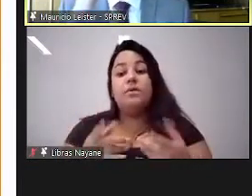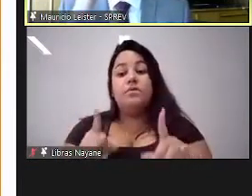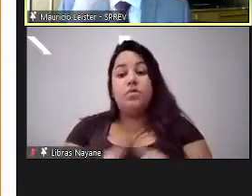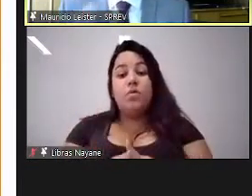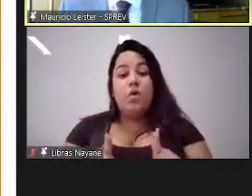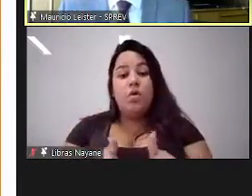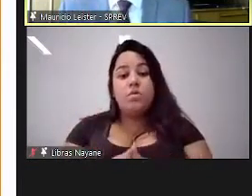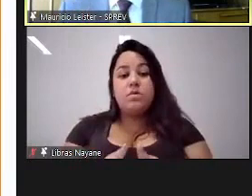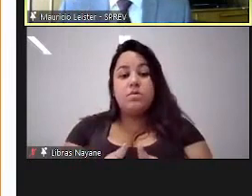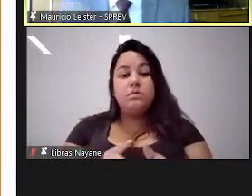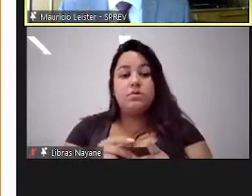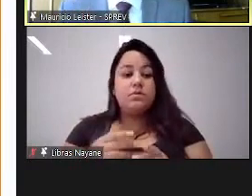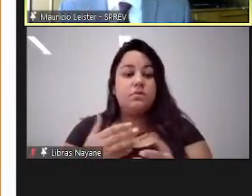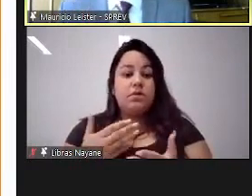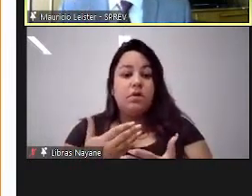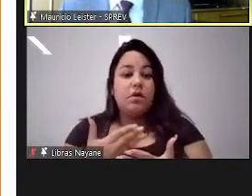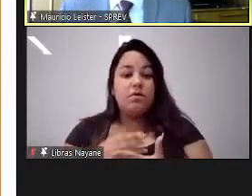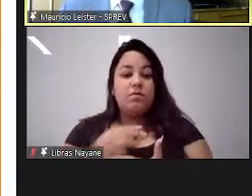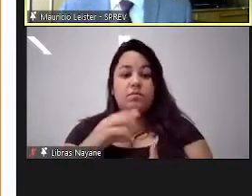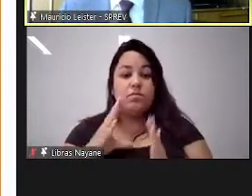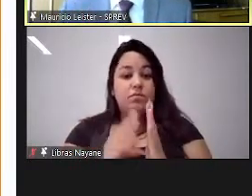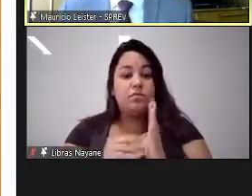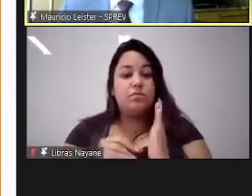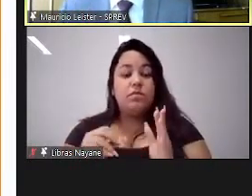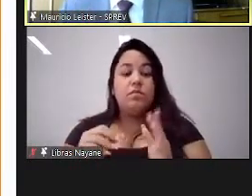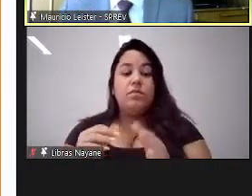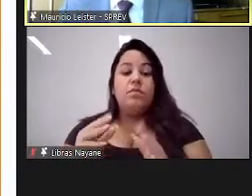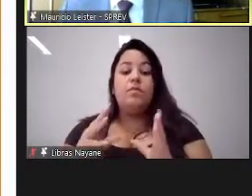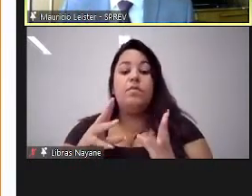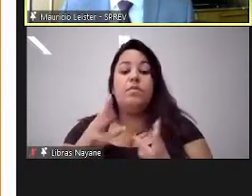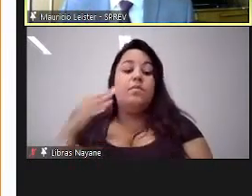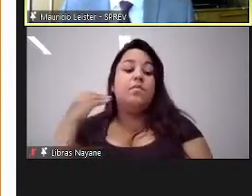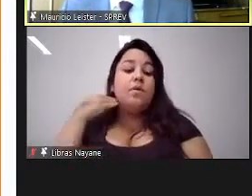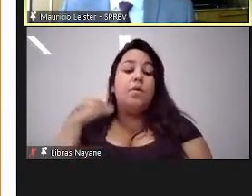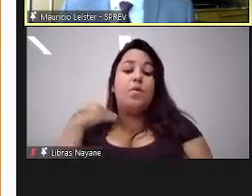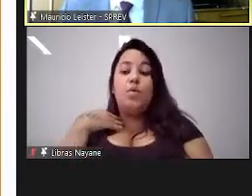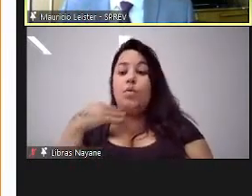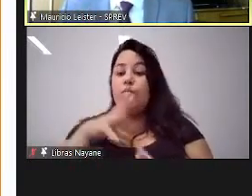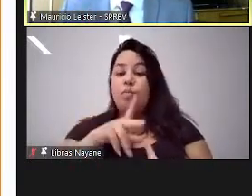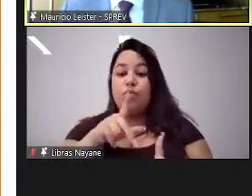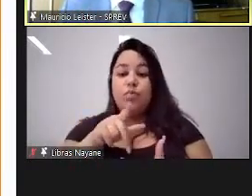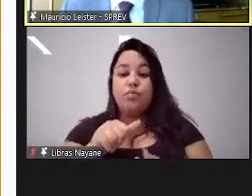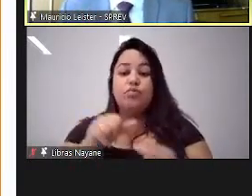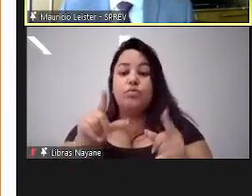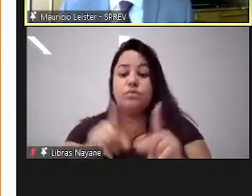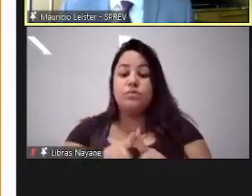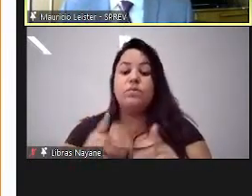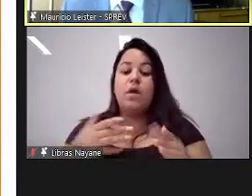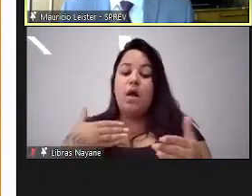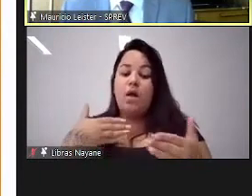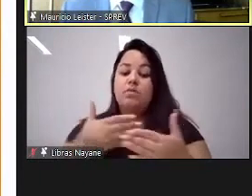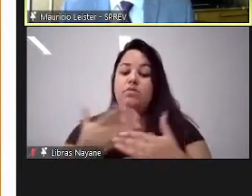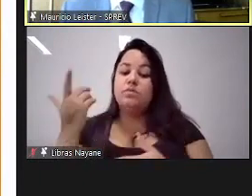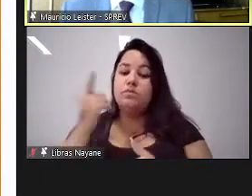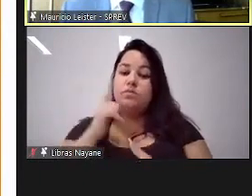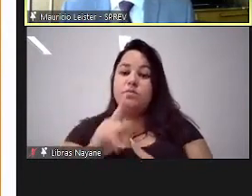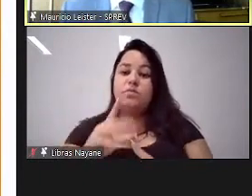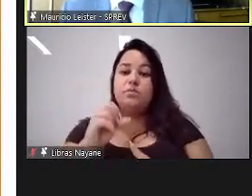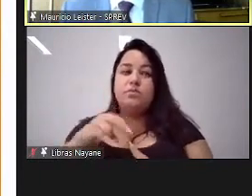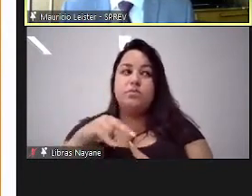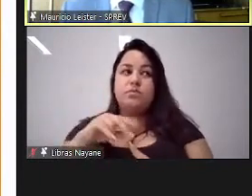can do with new products for autonomous workers, for